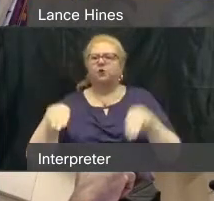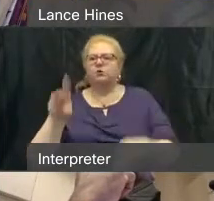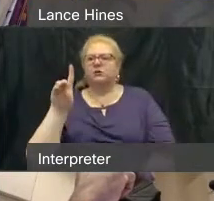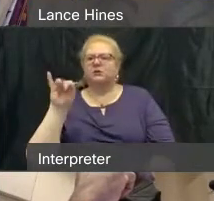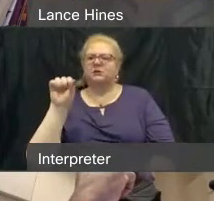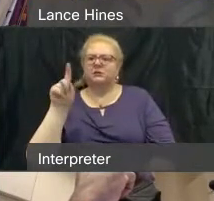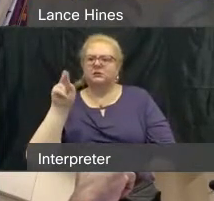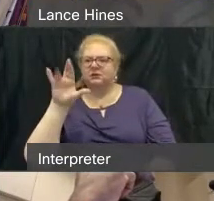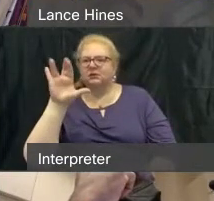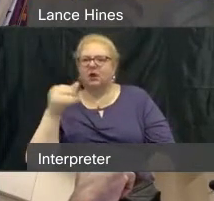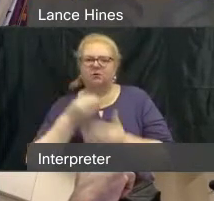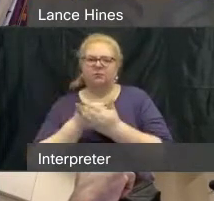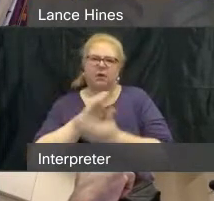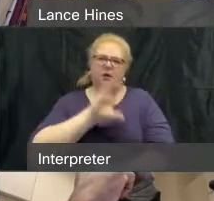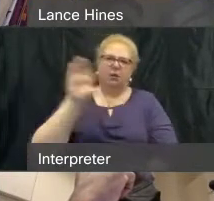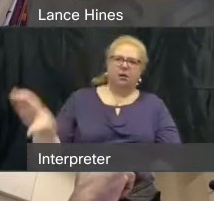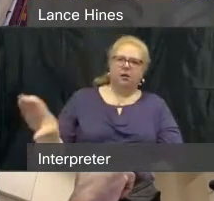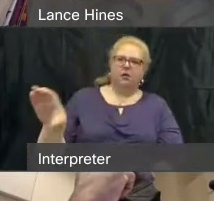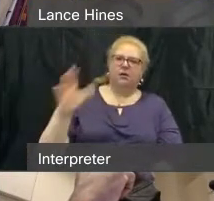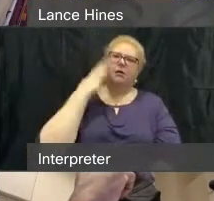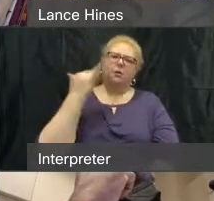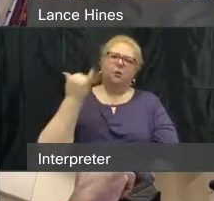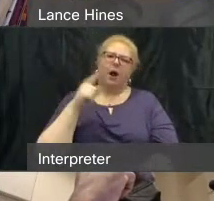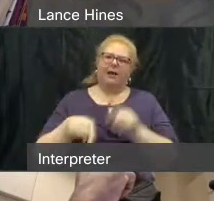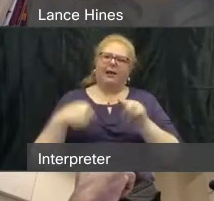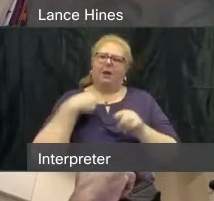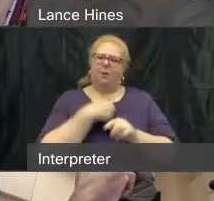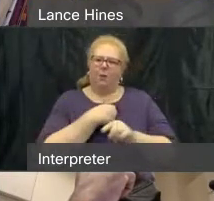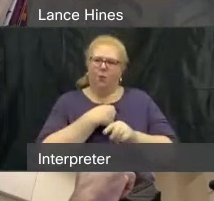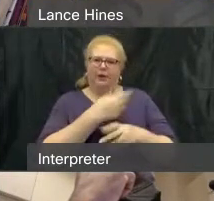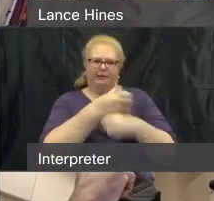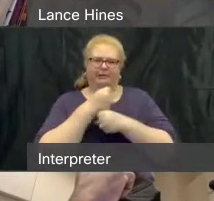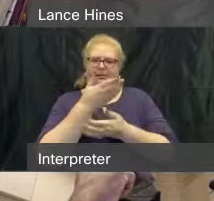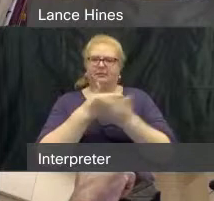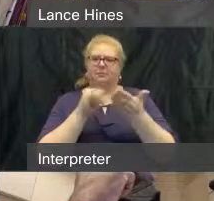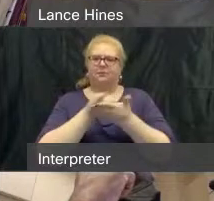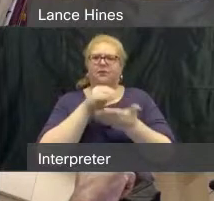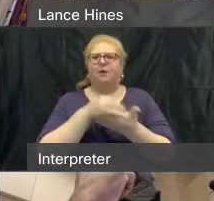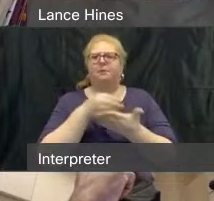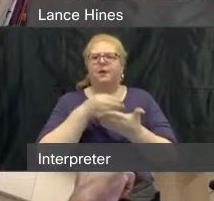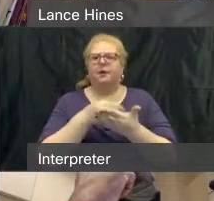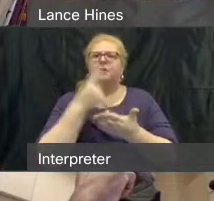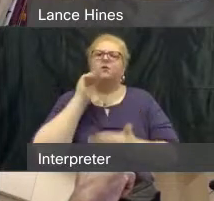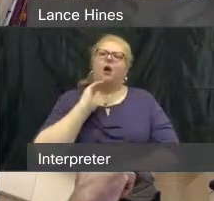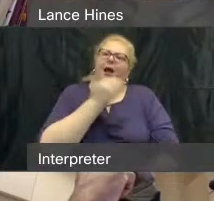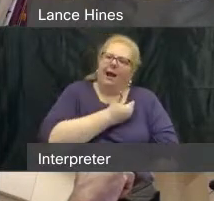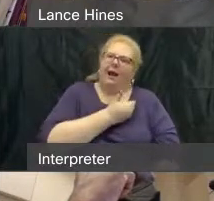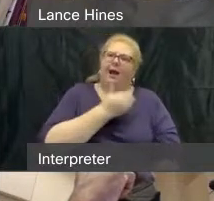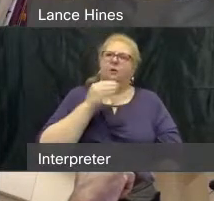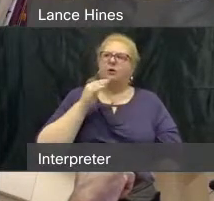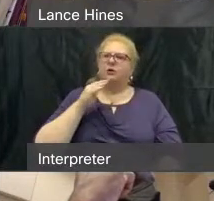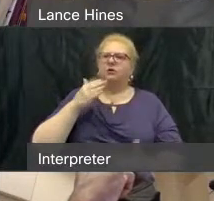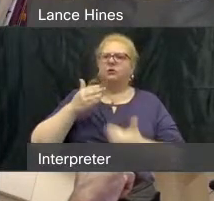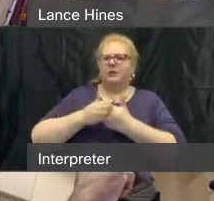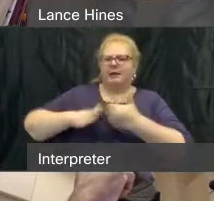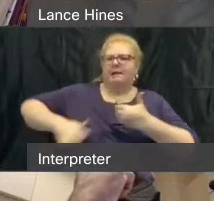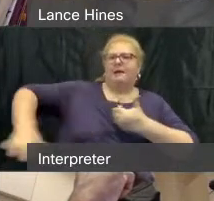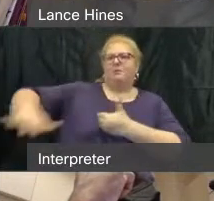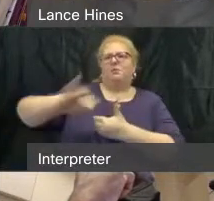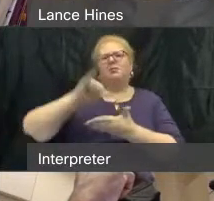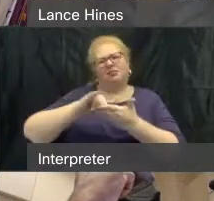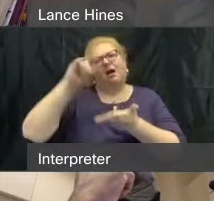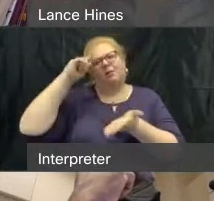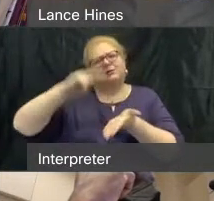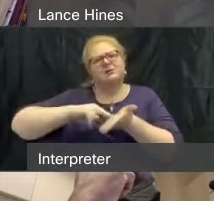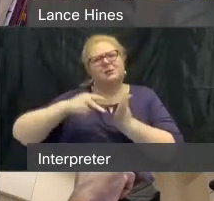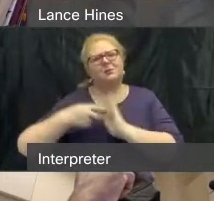need money. Well, why can't we ask for some of that money for our neighborhoods? That's the whole purpose, was